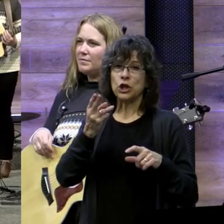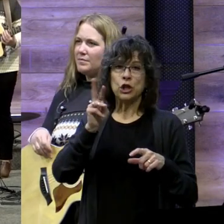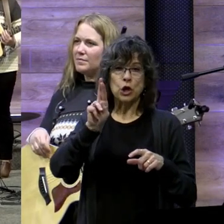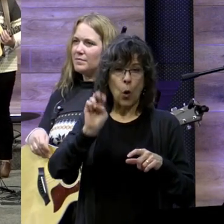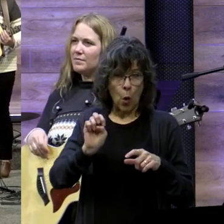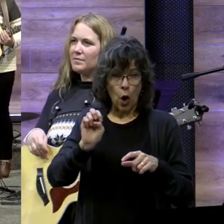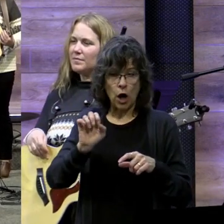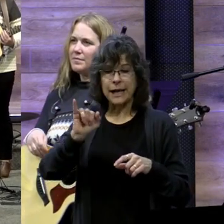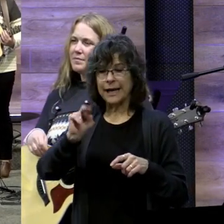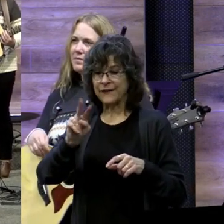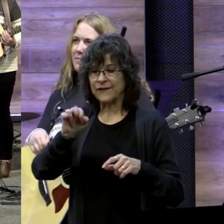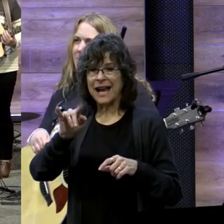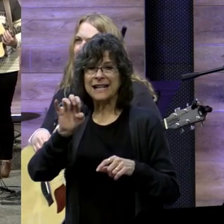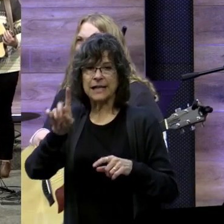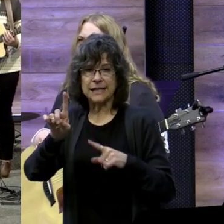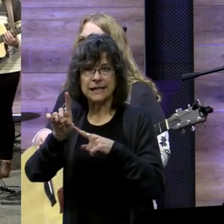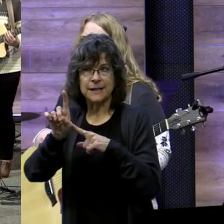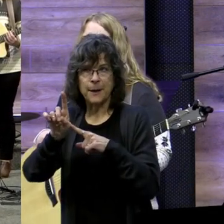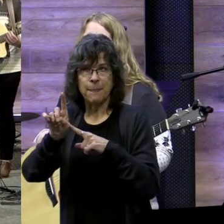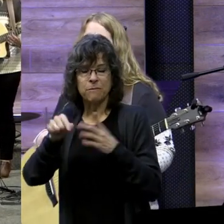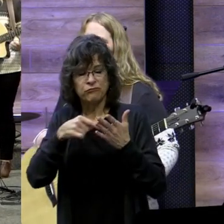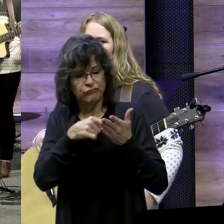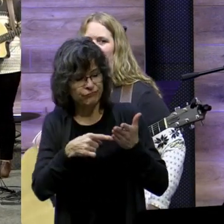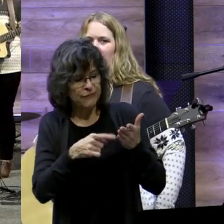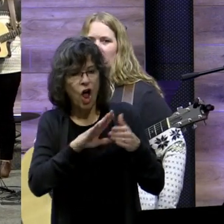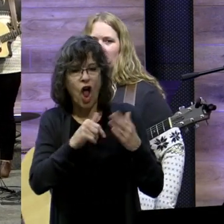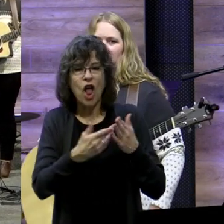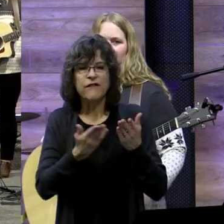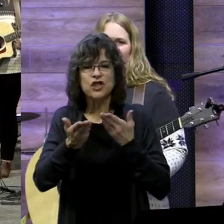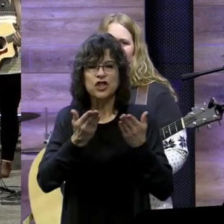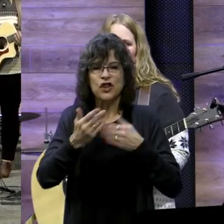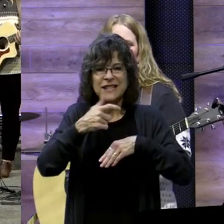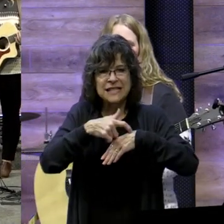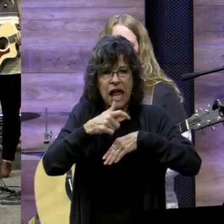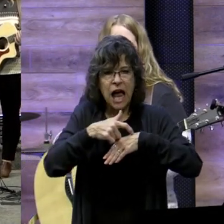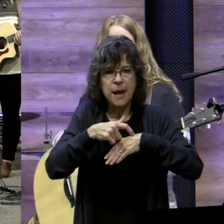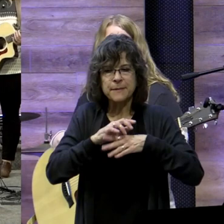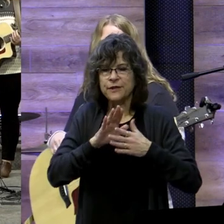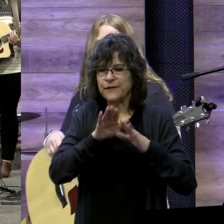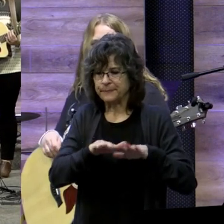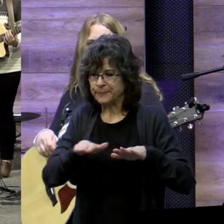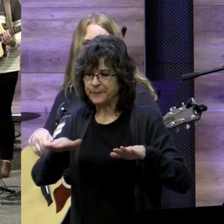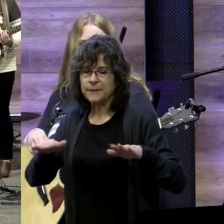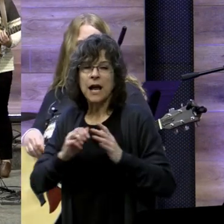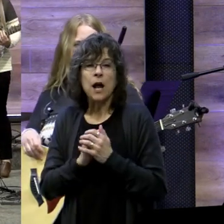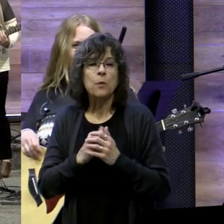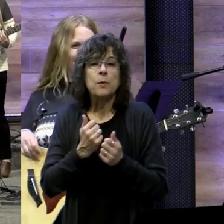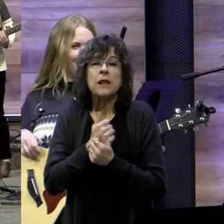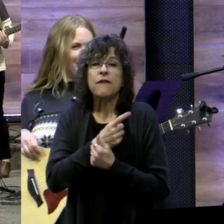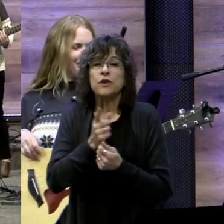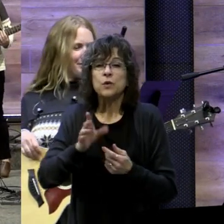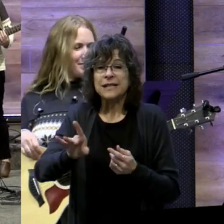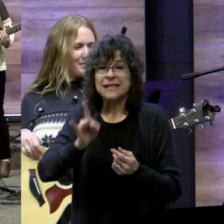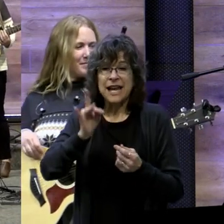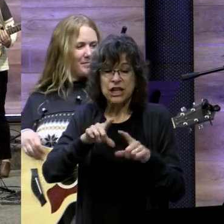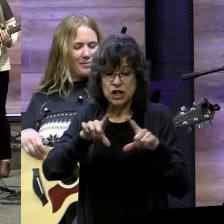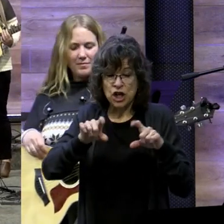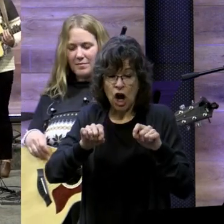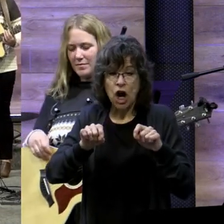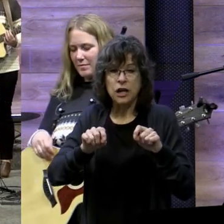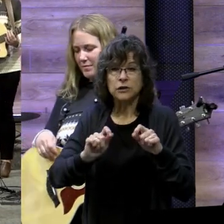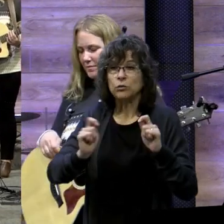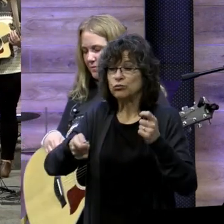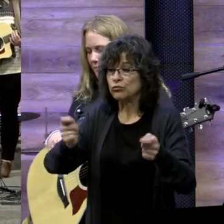card for our church on the back, just all the service times very nicely laid out. And we would love for you to take one of these. We're going to put them on the